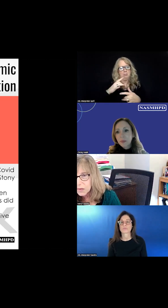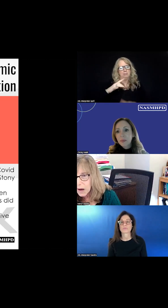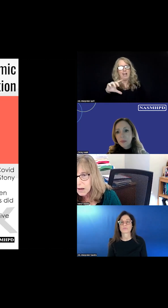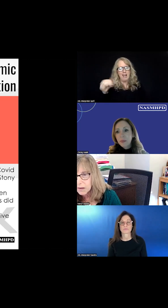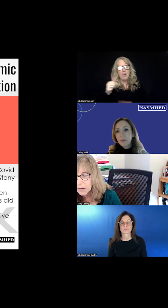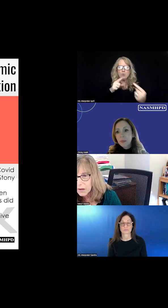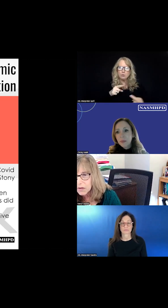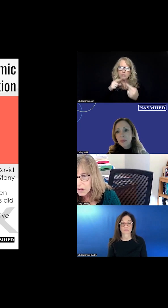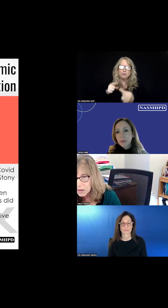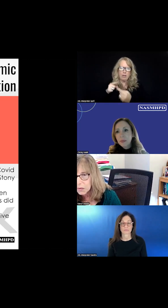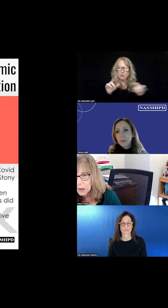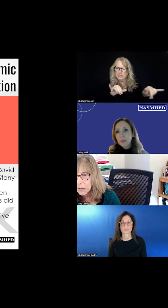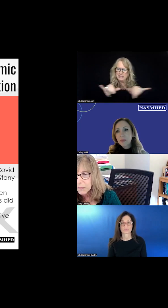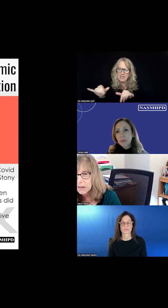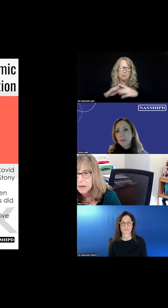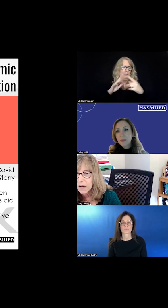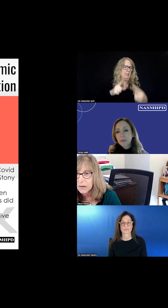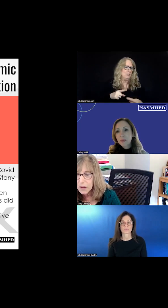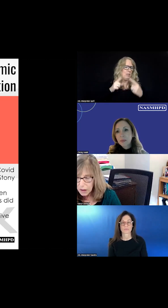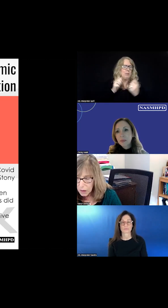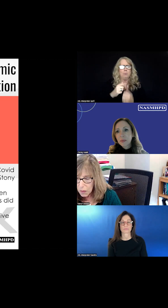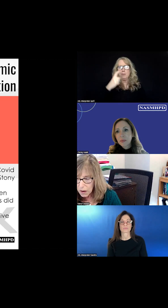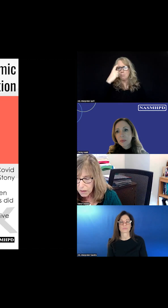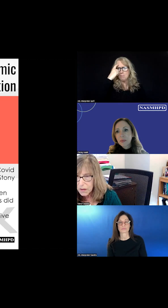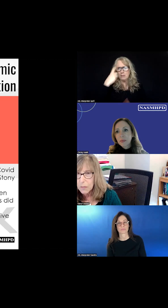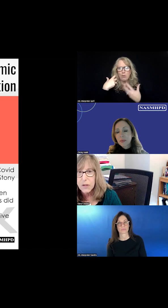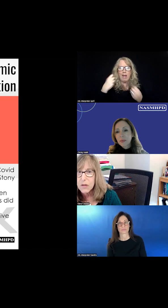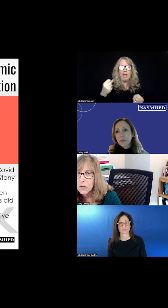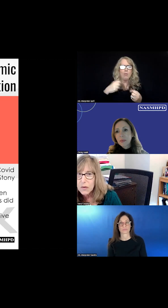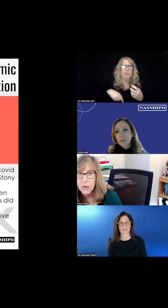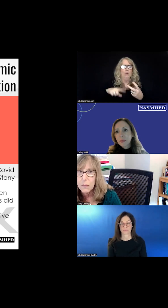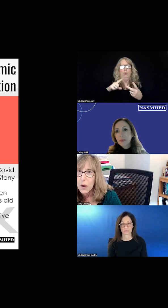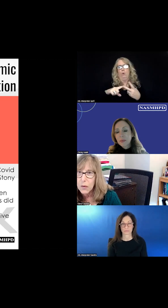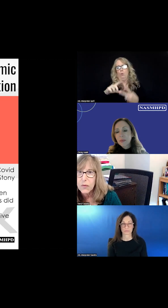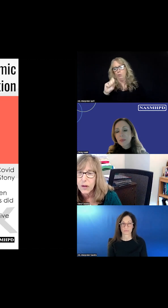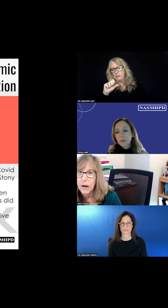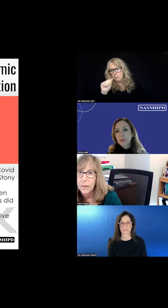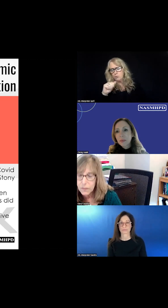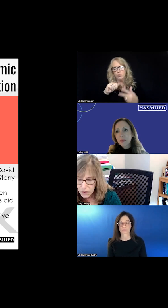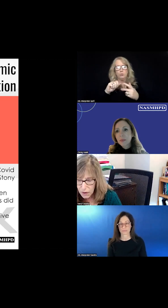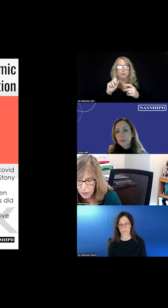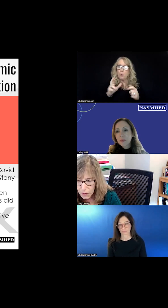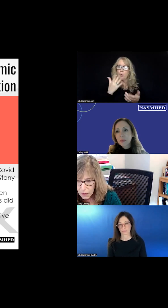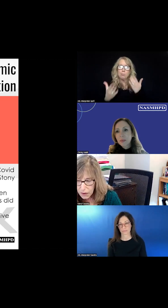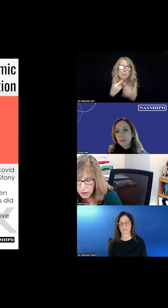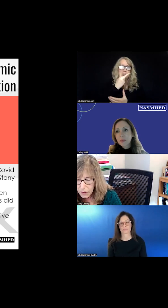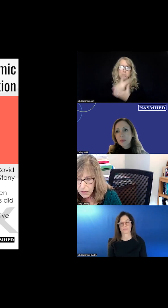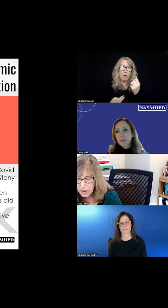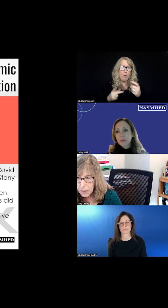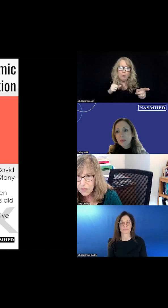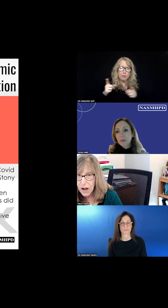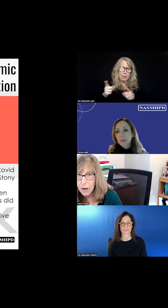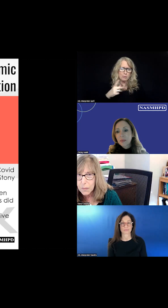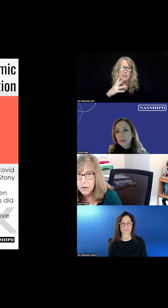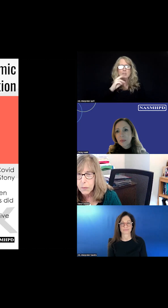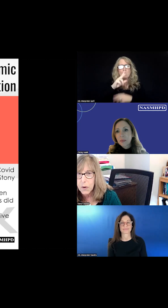going on as well, including struggles with maybe mental health or substance use or both. So, you know,